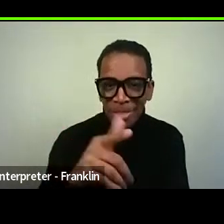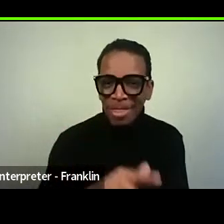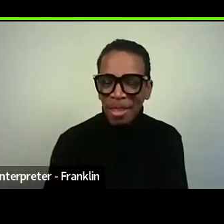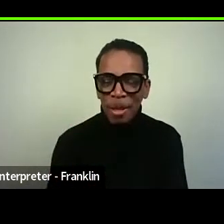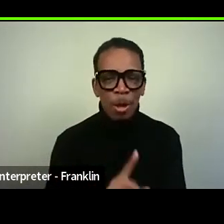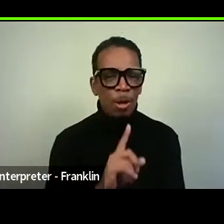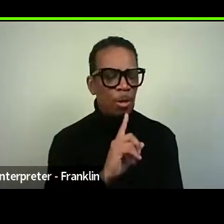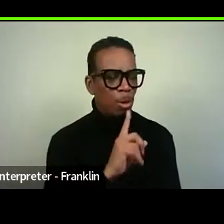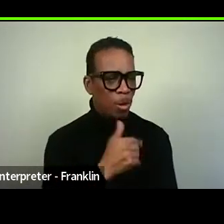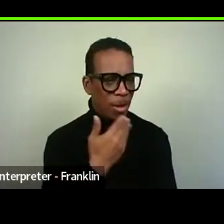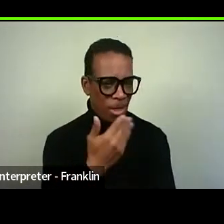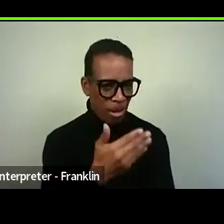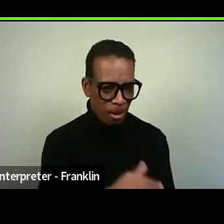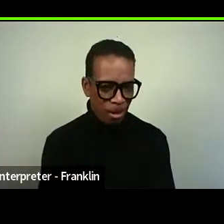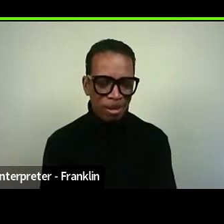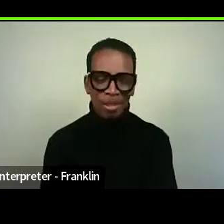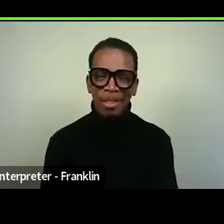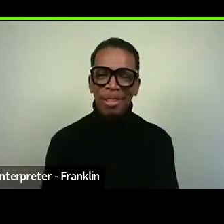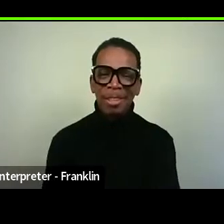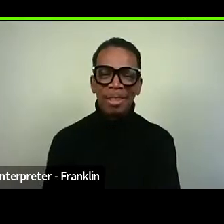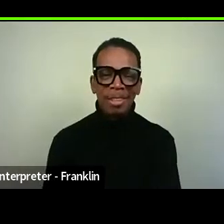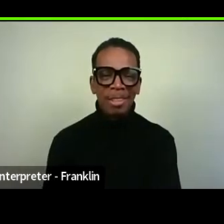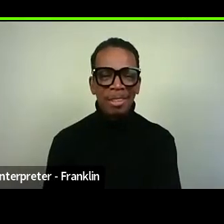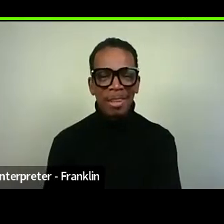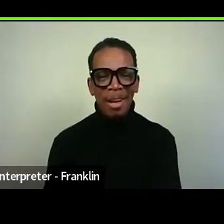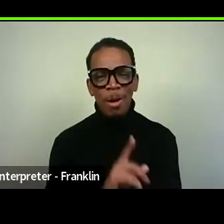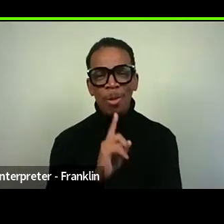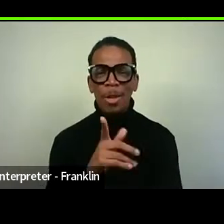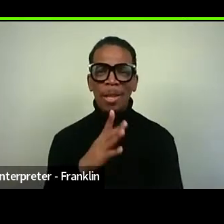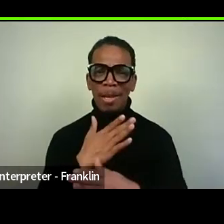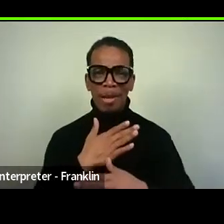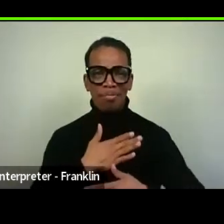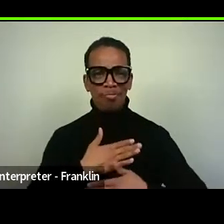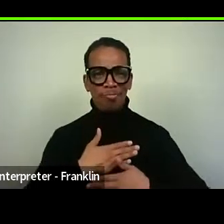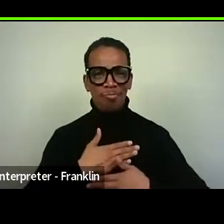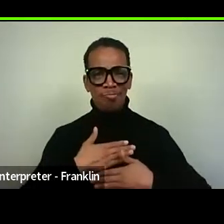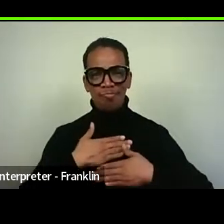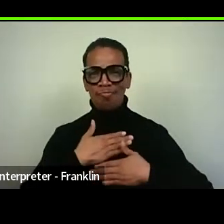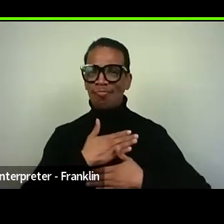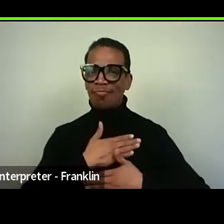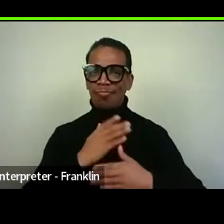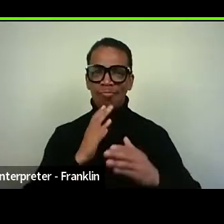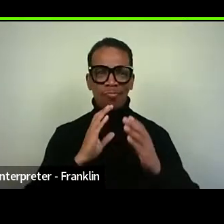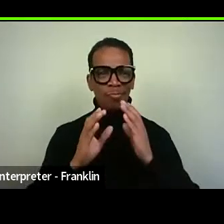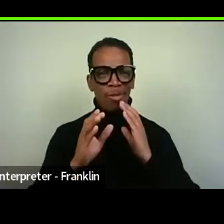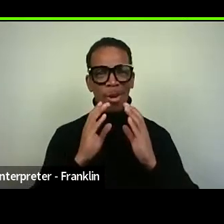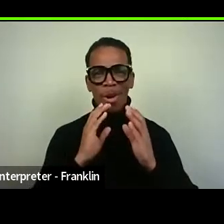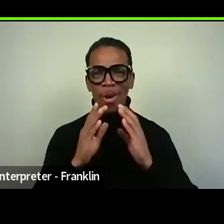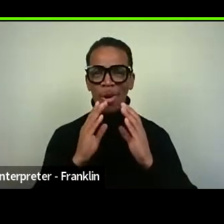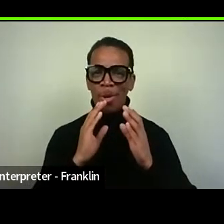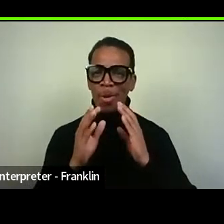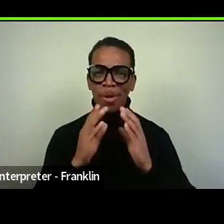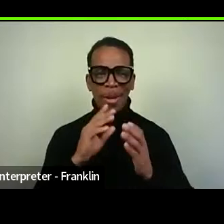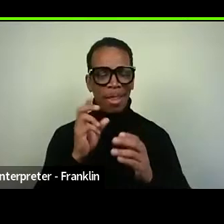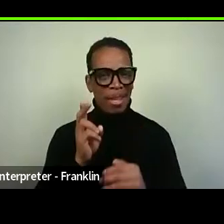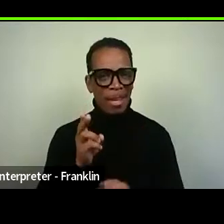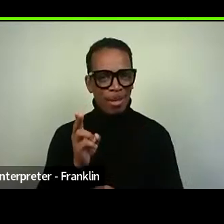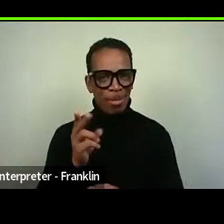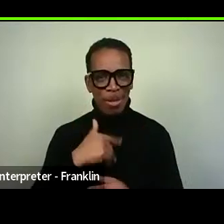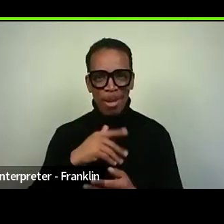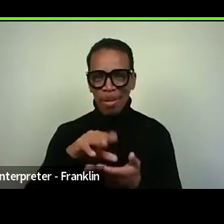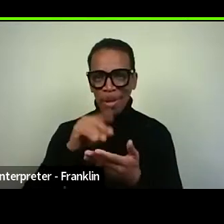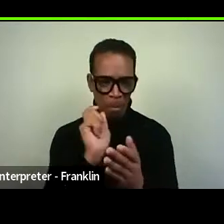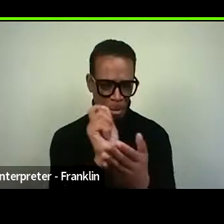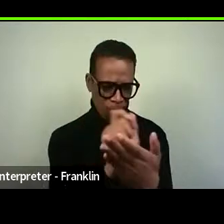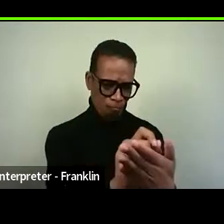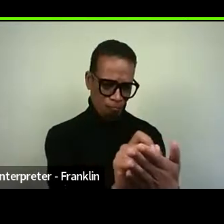Sure, thank you. I just really appreciate the conversation that's been had and the history that I'm learning. So I've been taking notes while